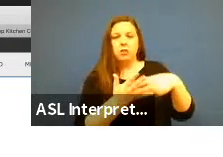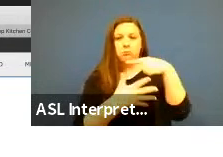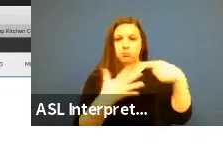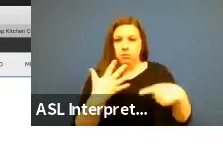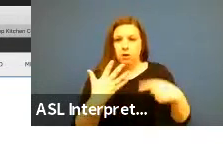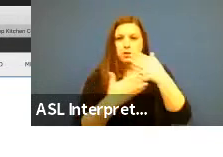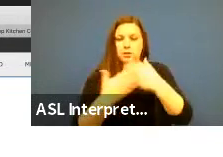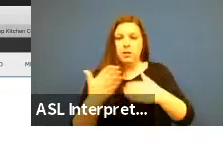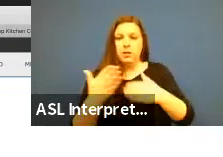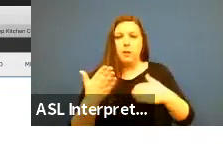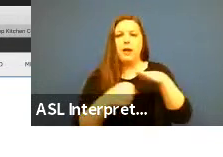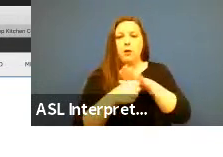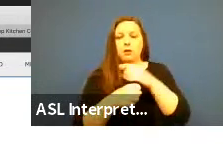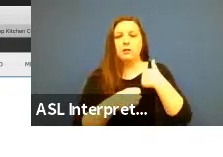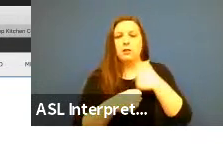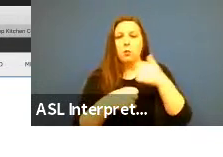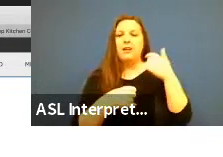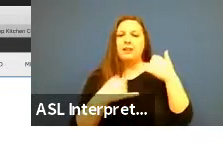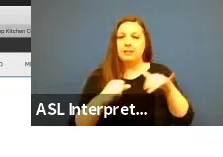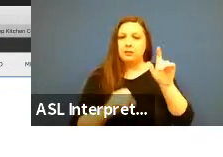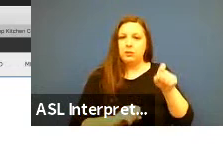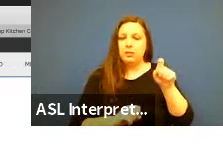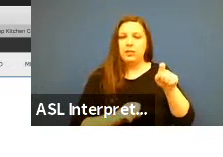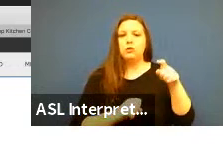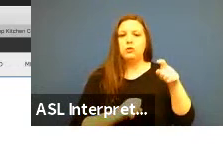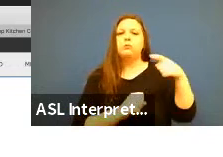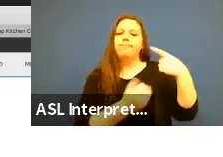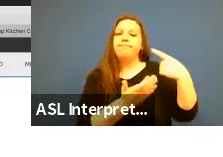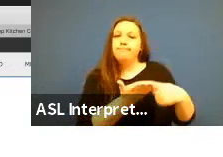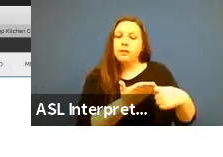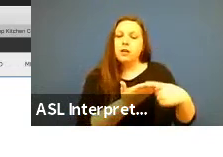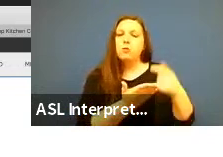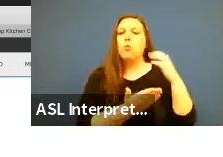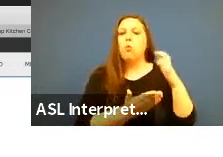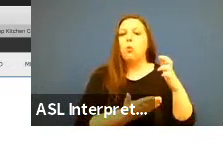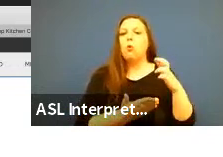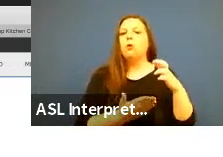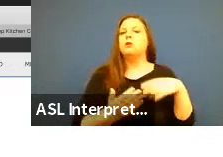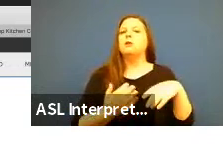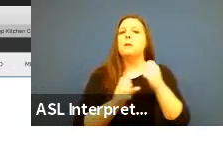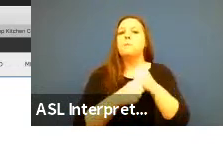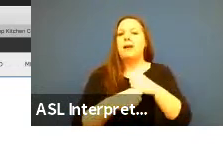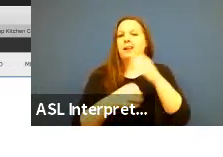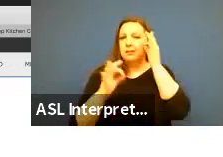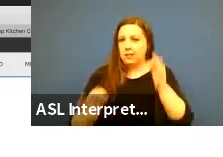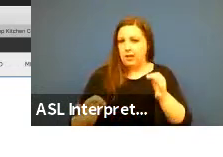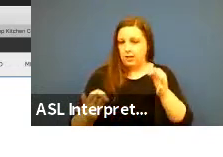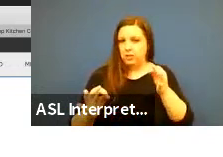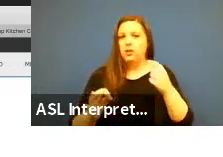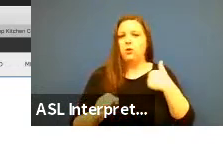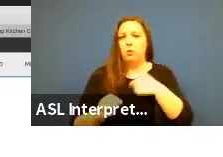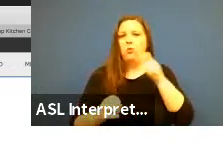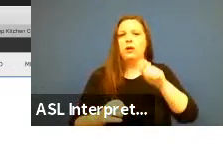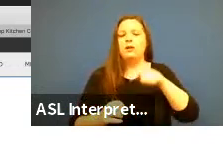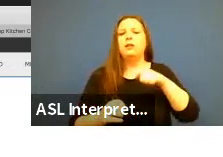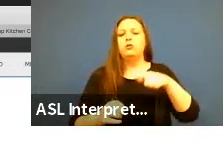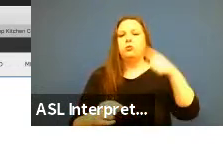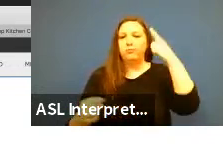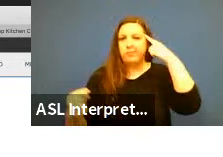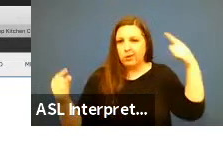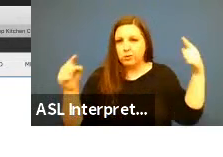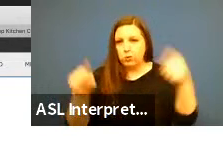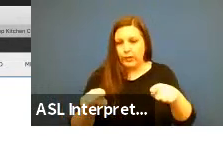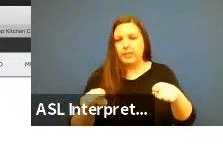that we still need to talk about a little bit more or make a decision, just come to a general consensus around how we'll move